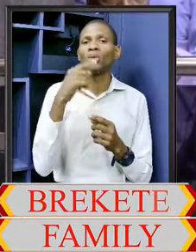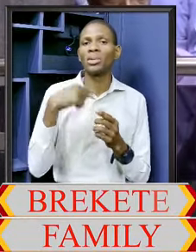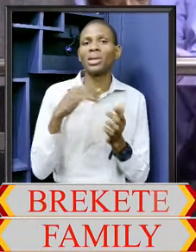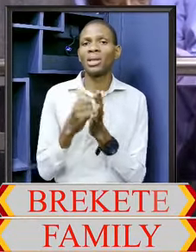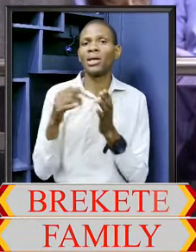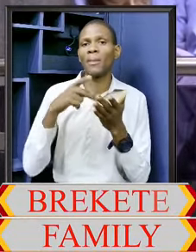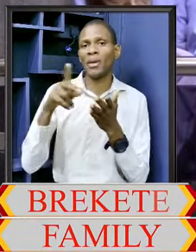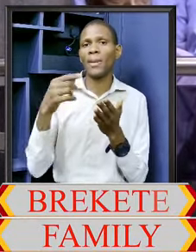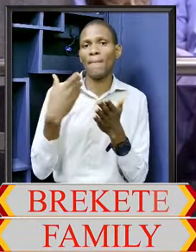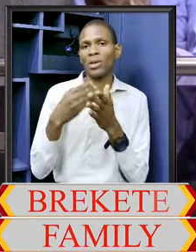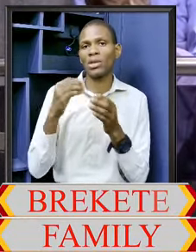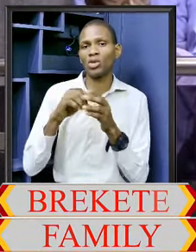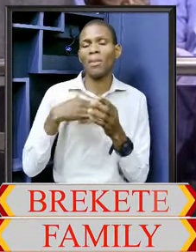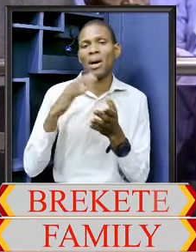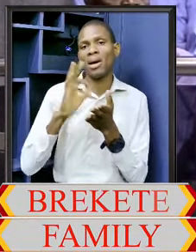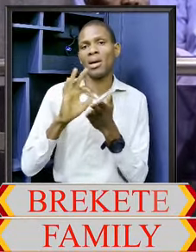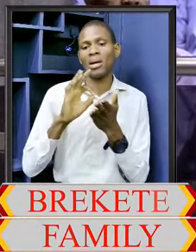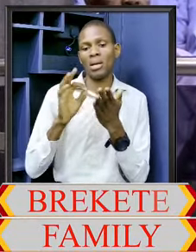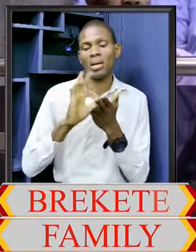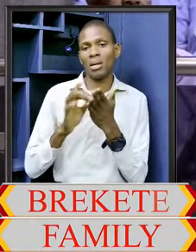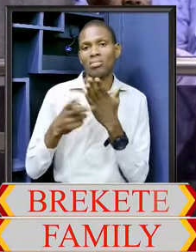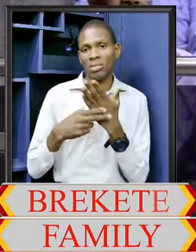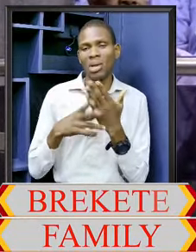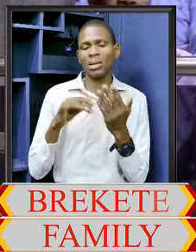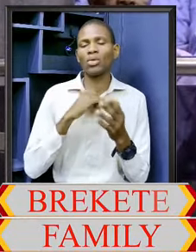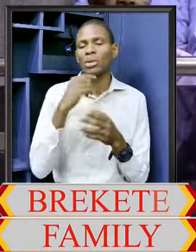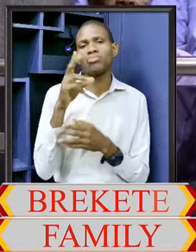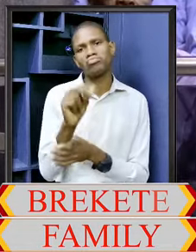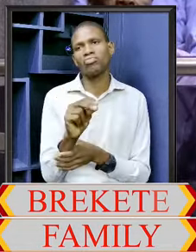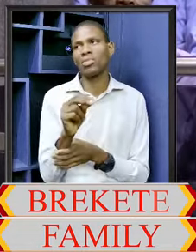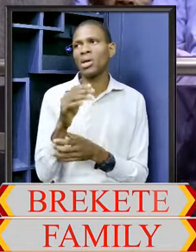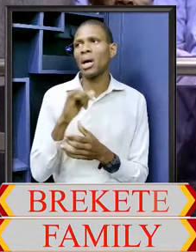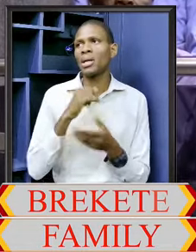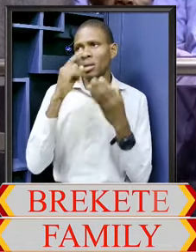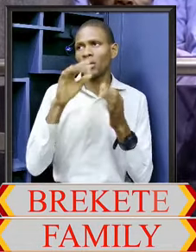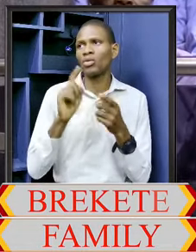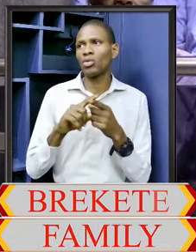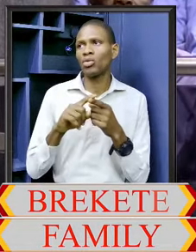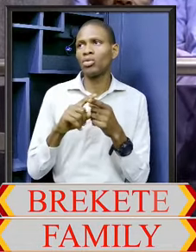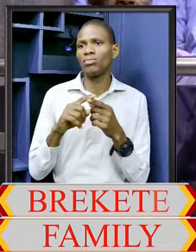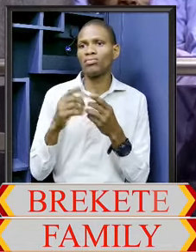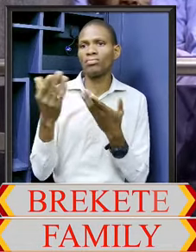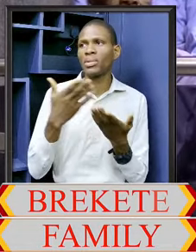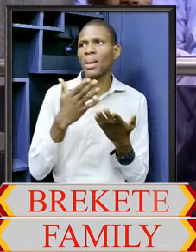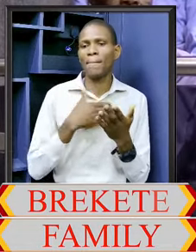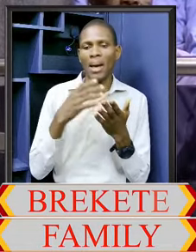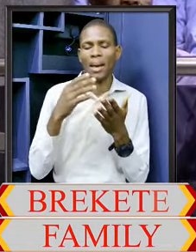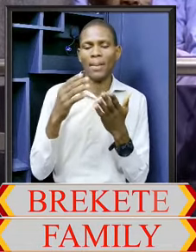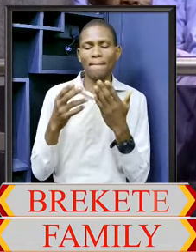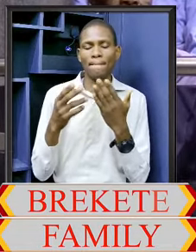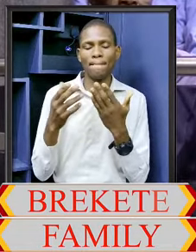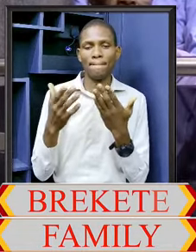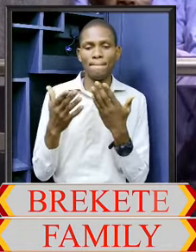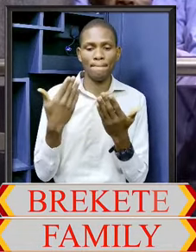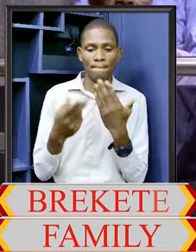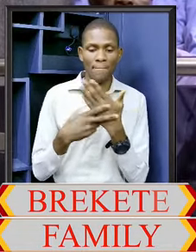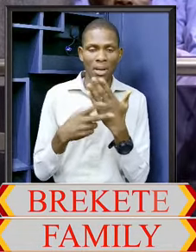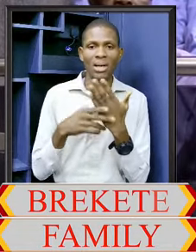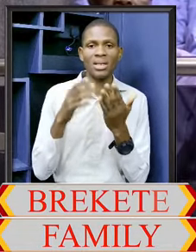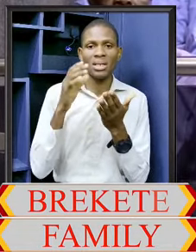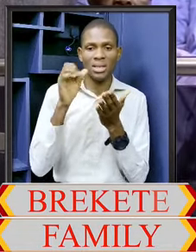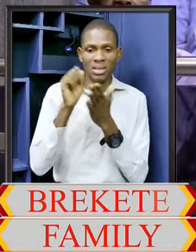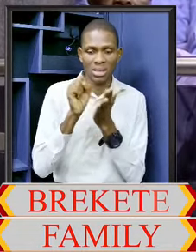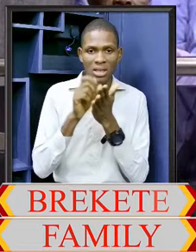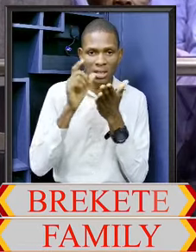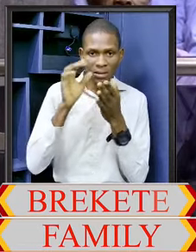that they have paid the money into my account, I told them no. So I decided to go and get my bank statement where I